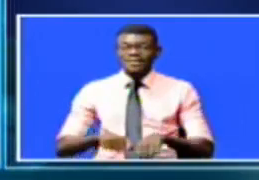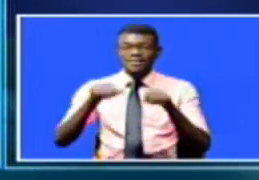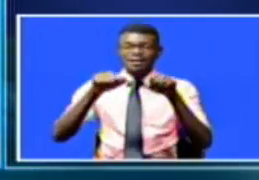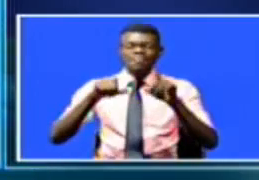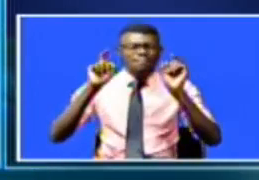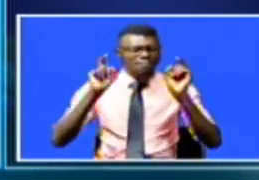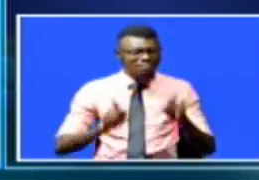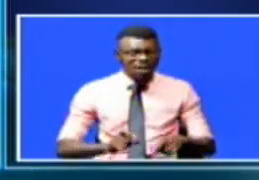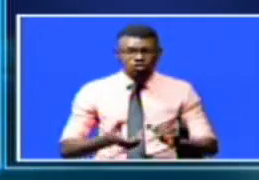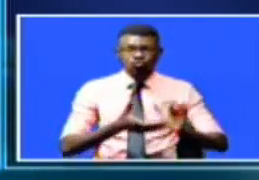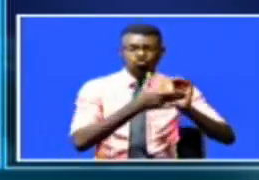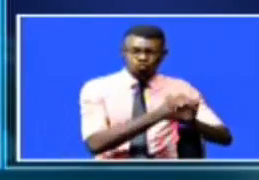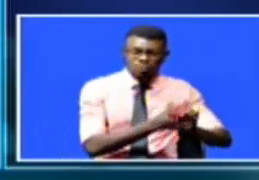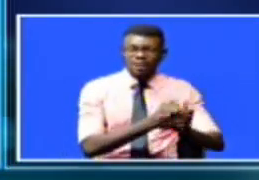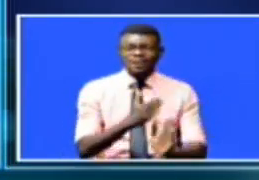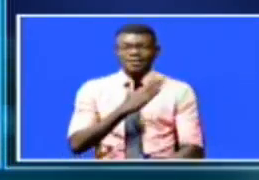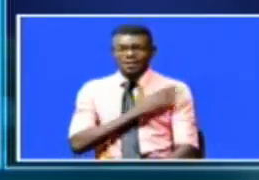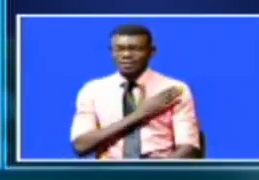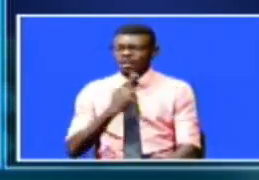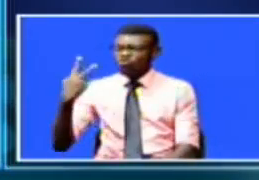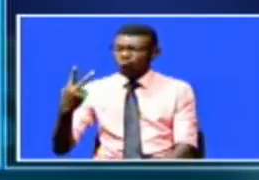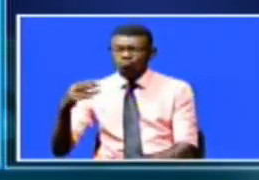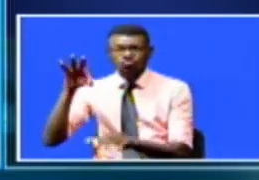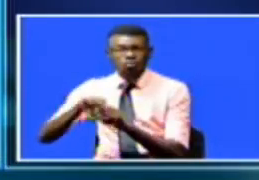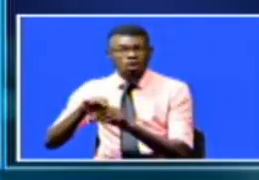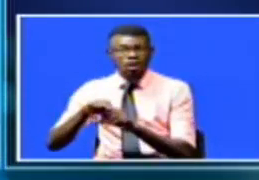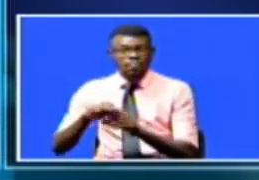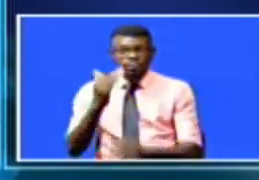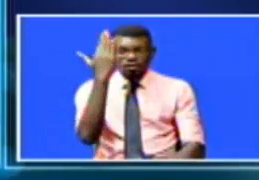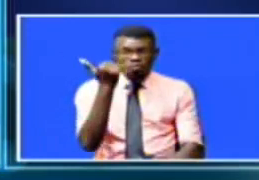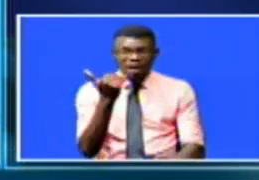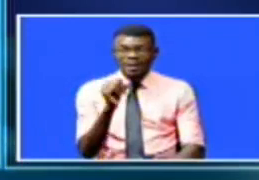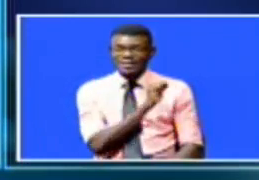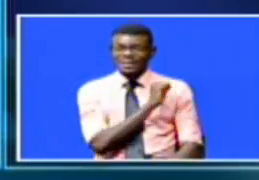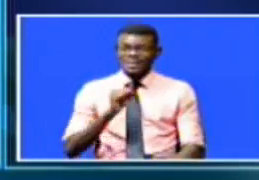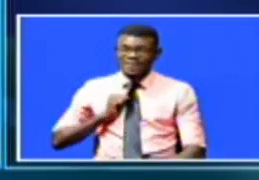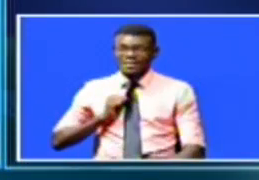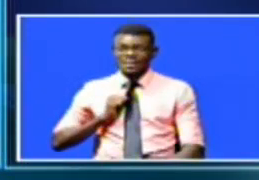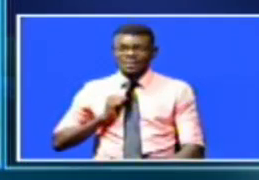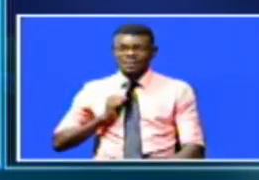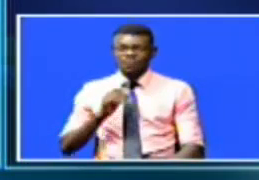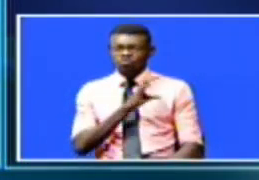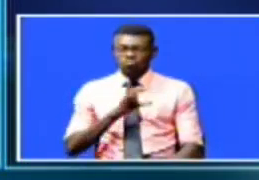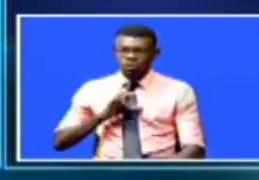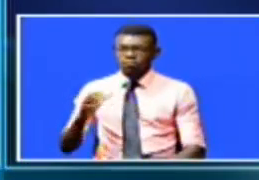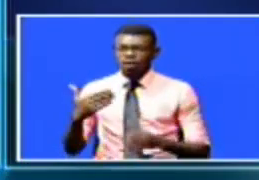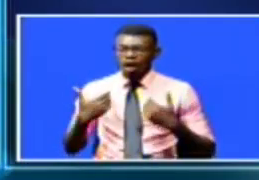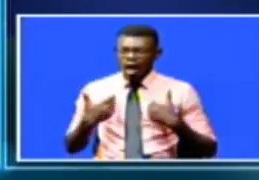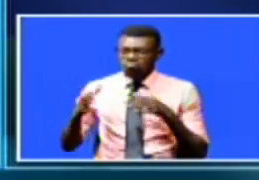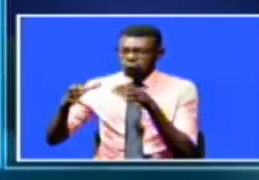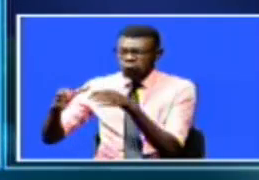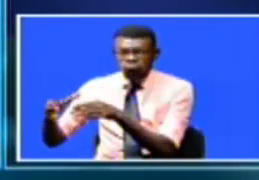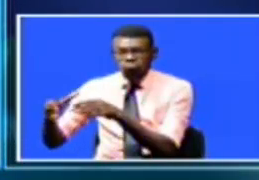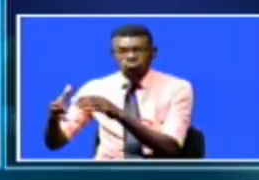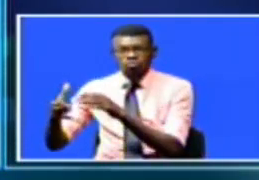the Jubilee and the NASA members. Because when you are in the Senate committees, you do not have a NASA committee or a